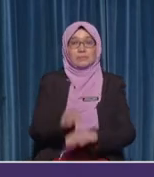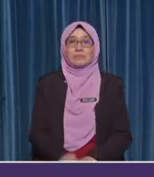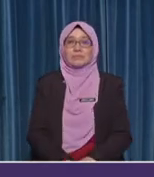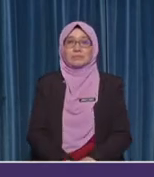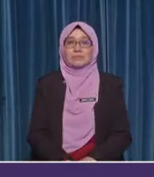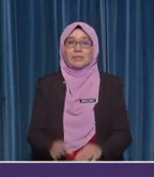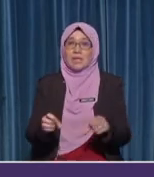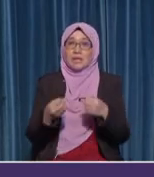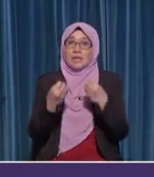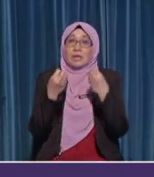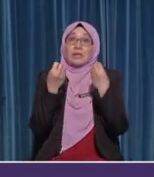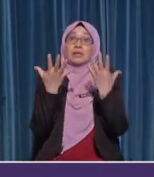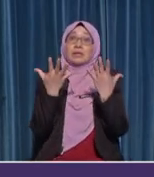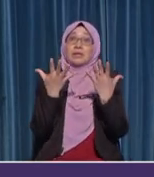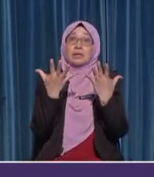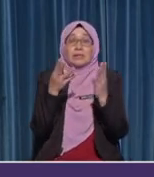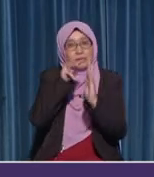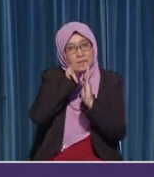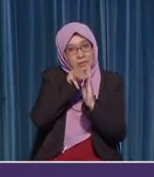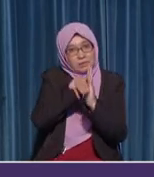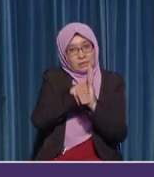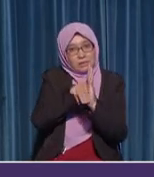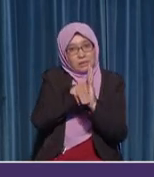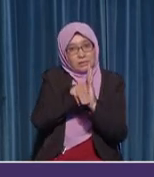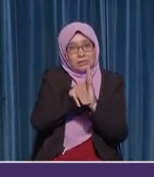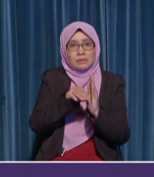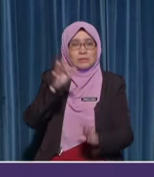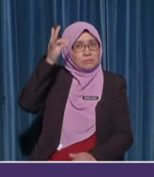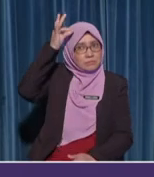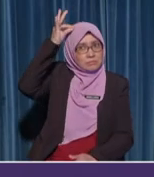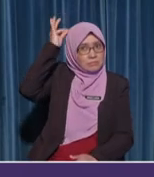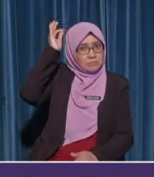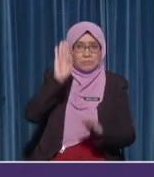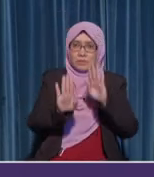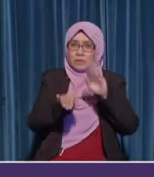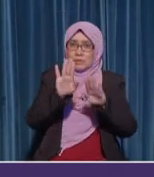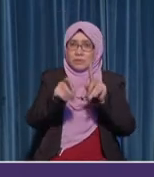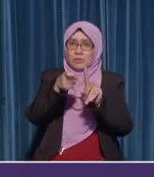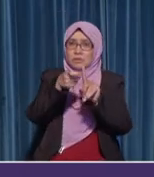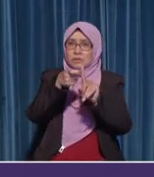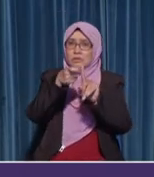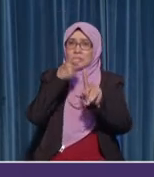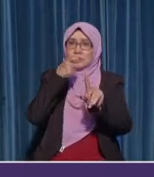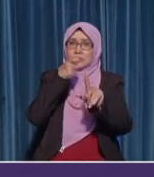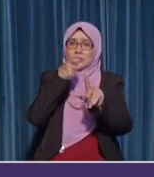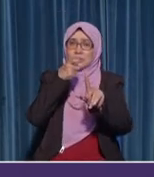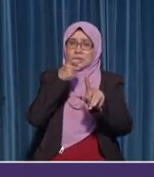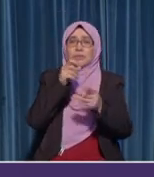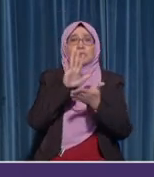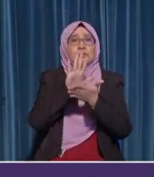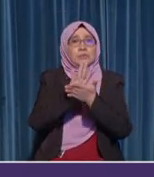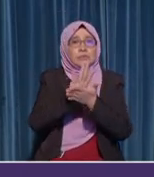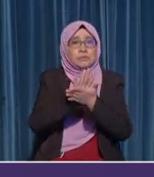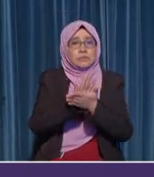How many minutes did he take to walk home from school? Do